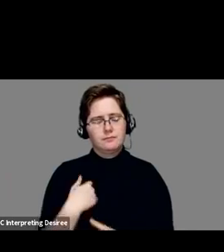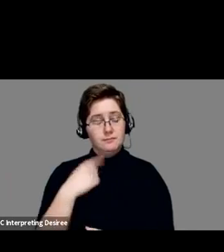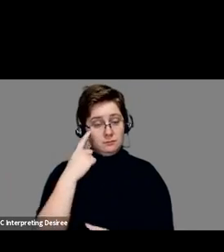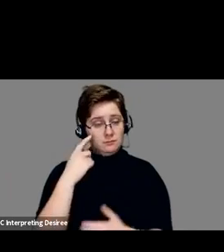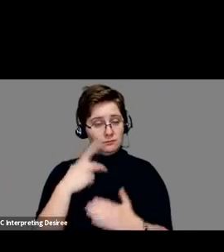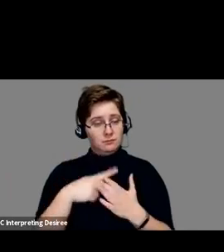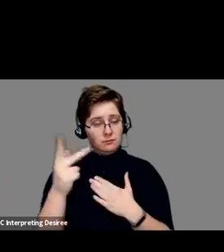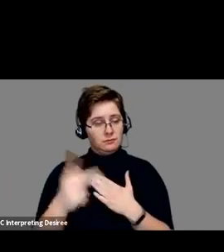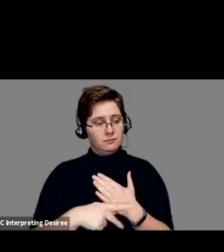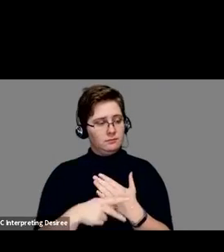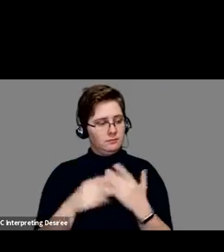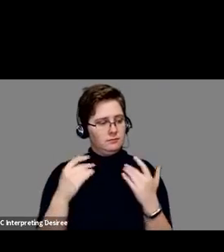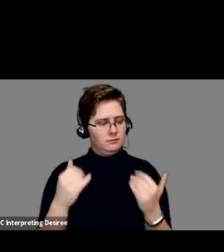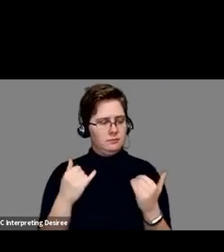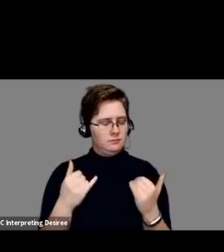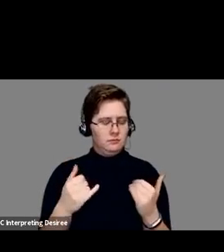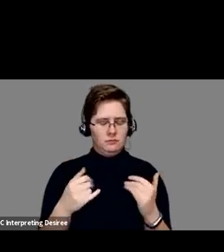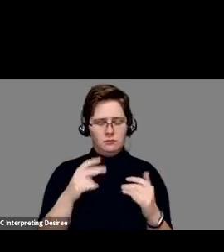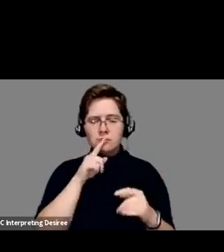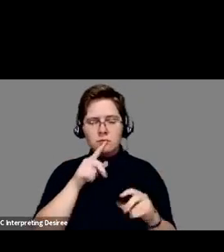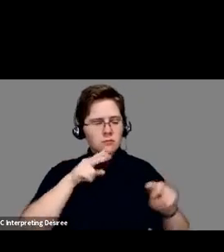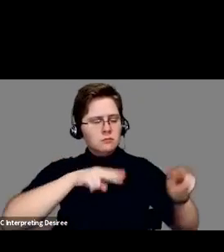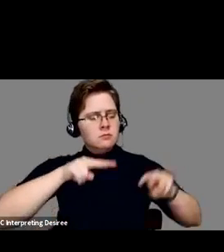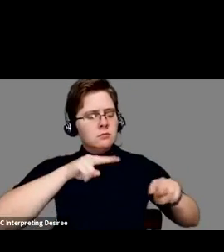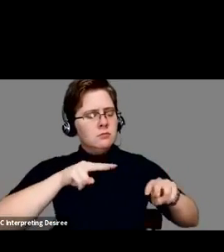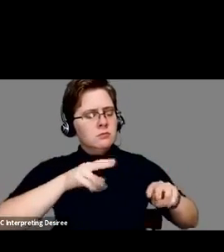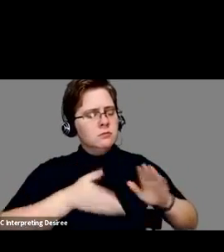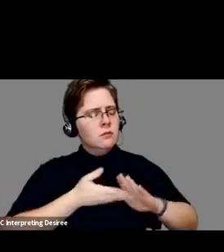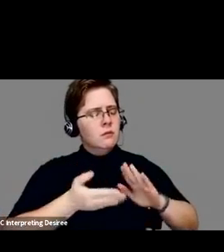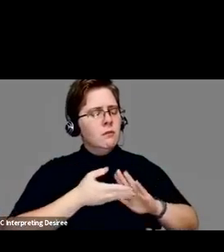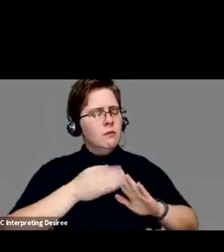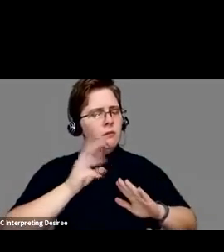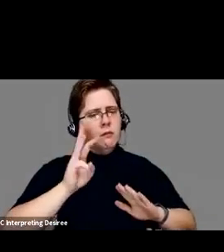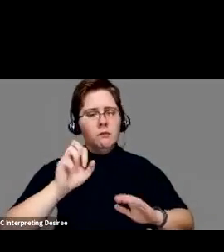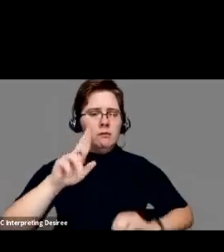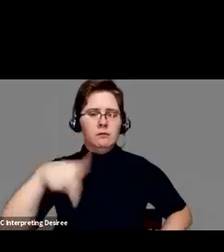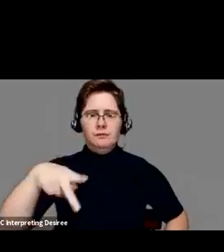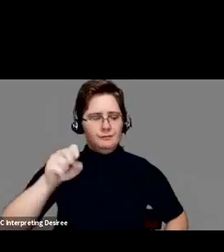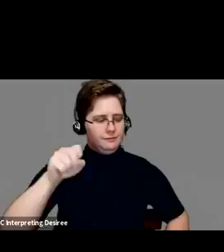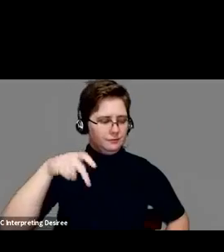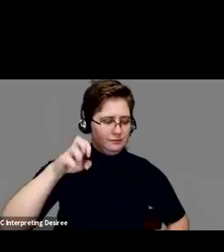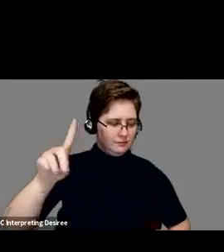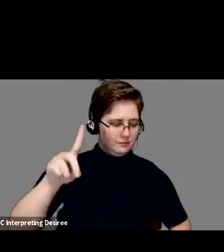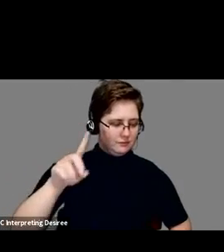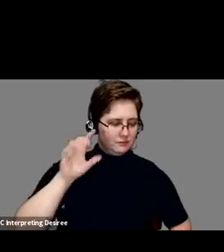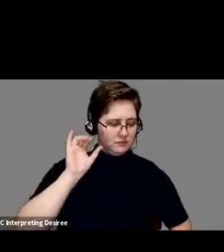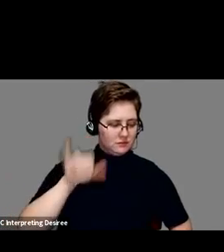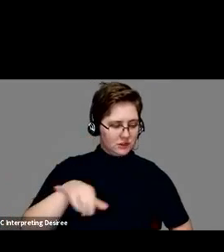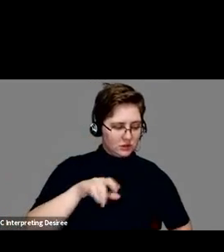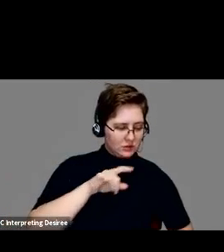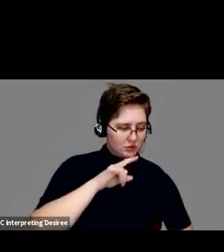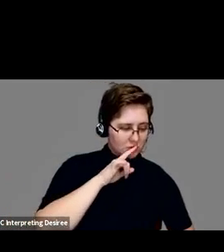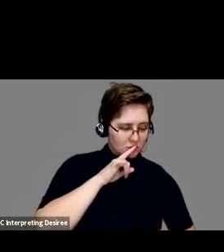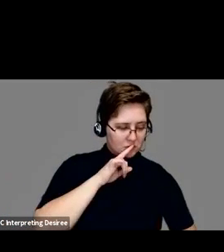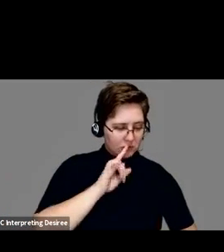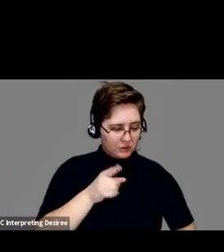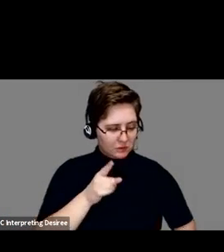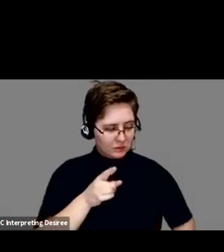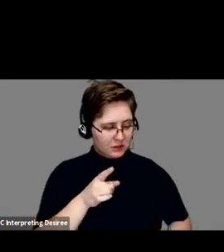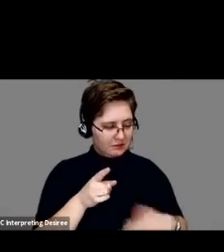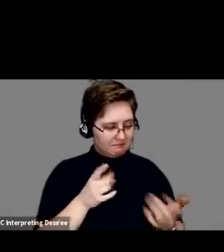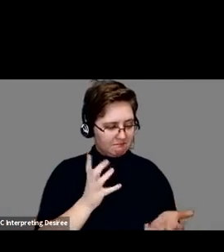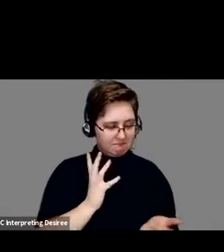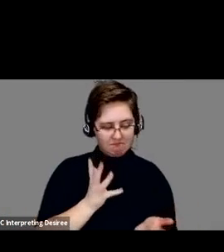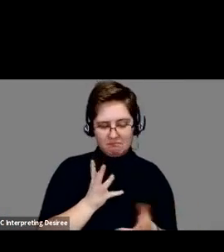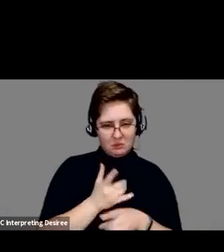program that basically oversees it, Operation Warp Speed, is really kind of an appropriate